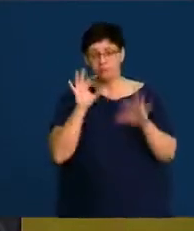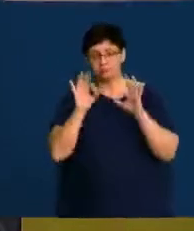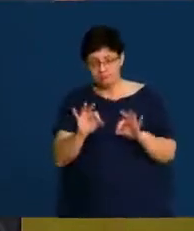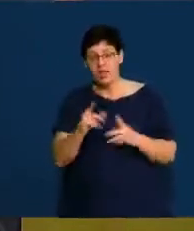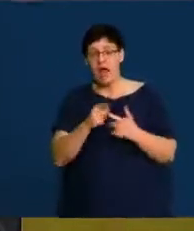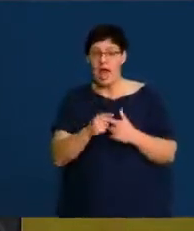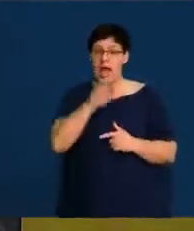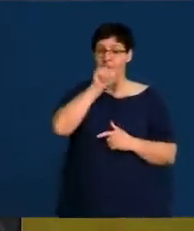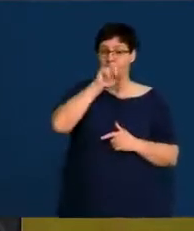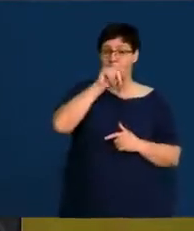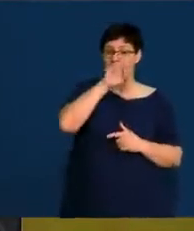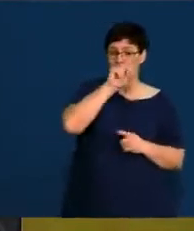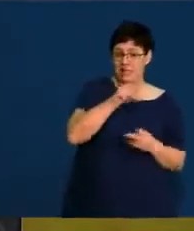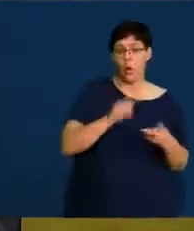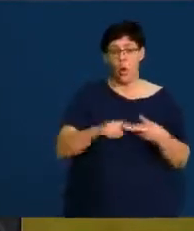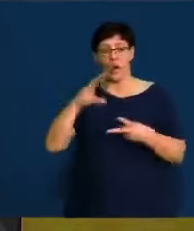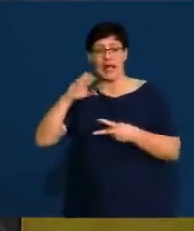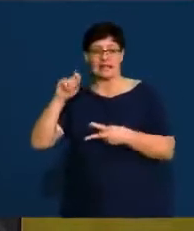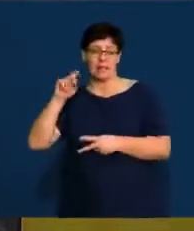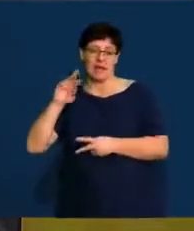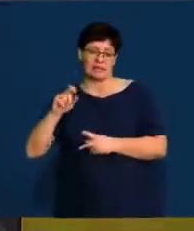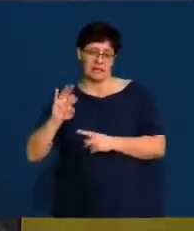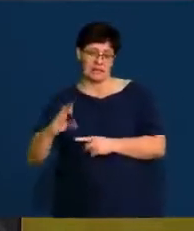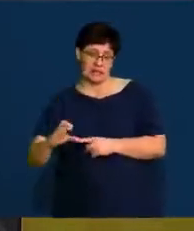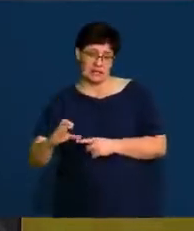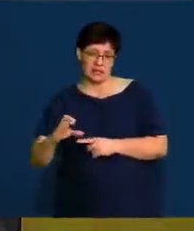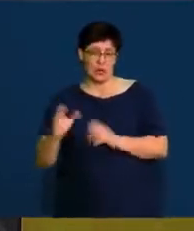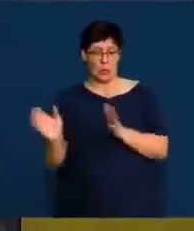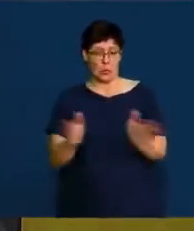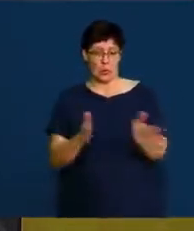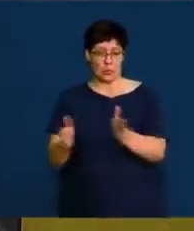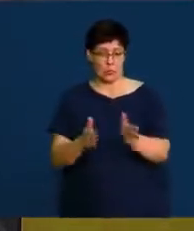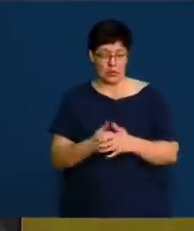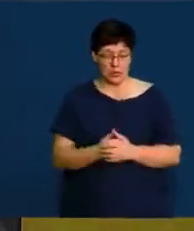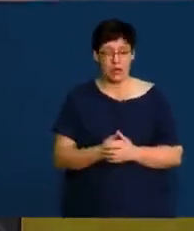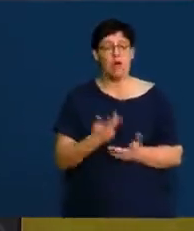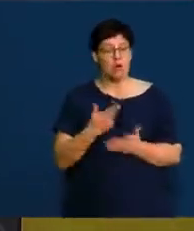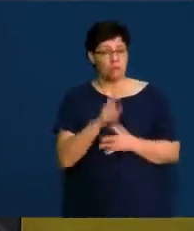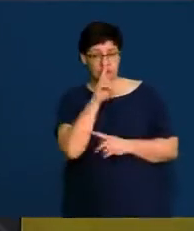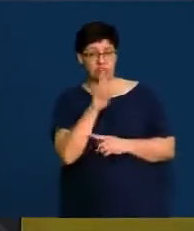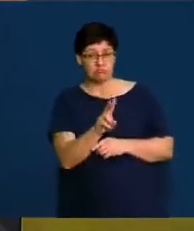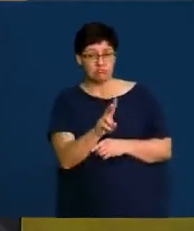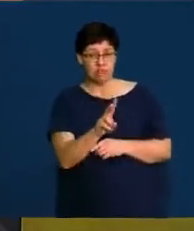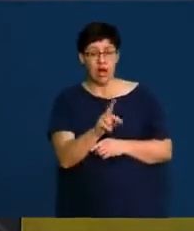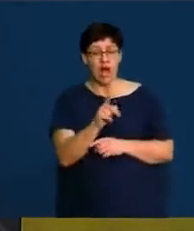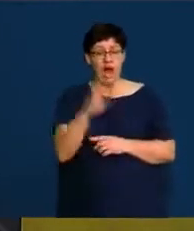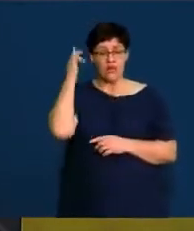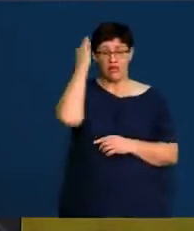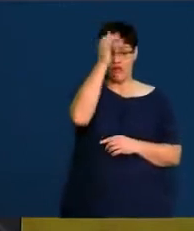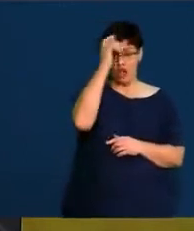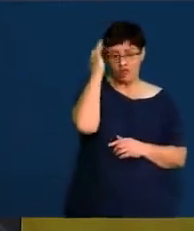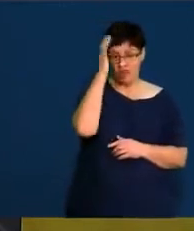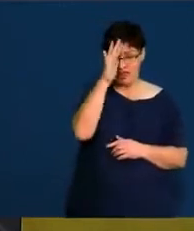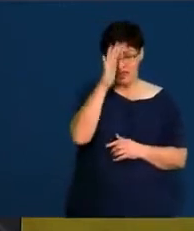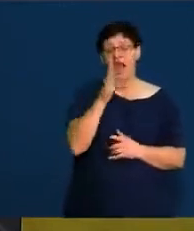an anabatic or a katabatic wind. So, simply put, can you see how the theory is now